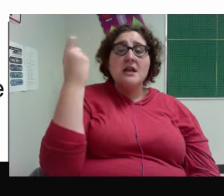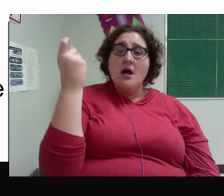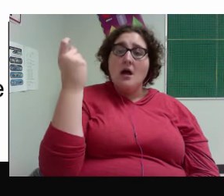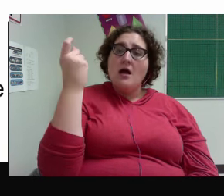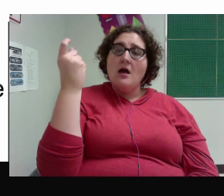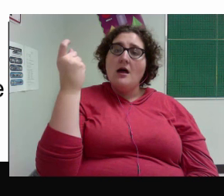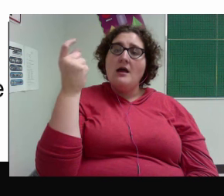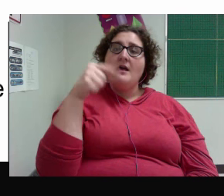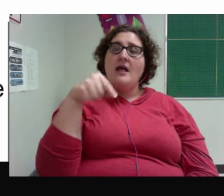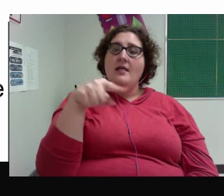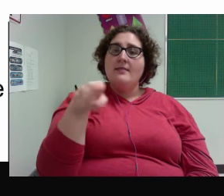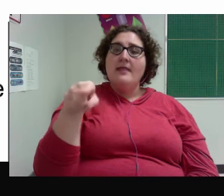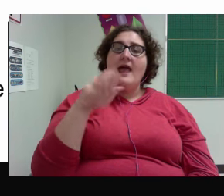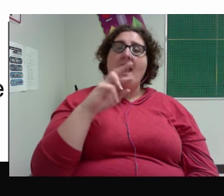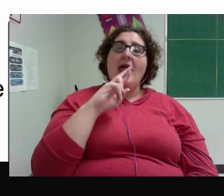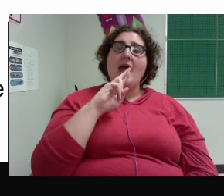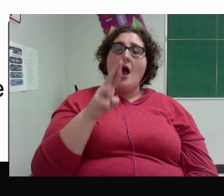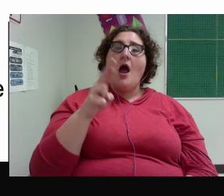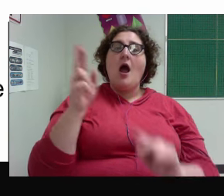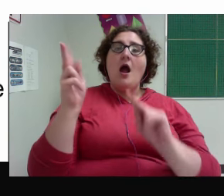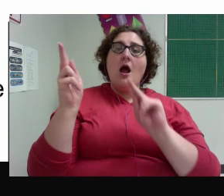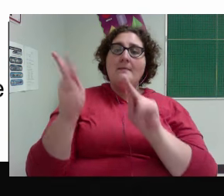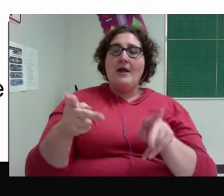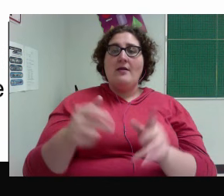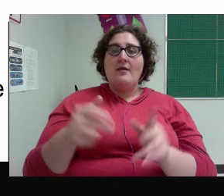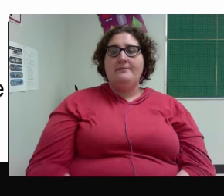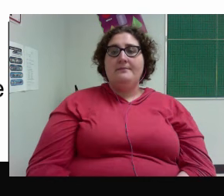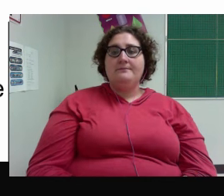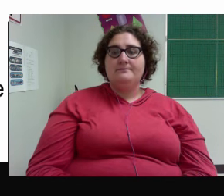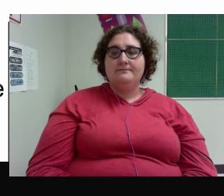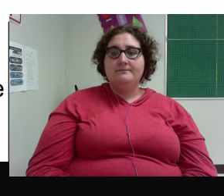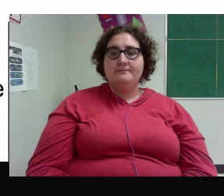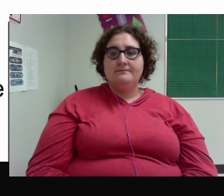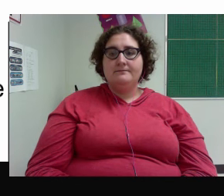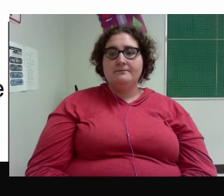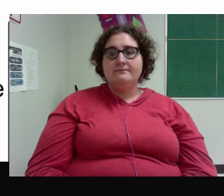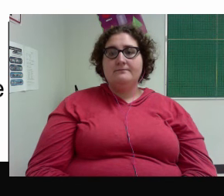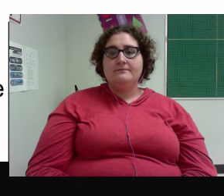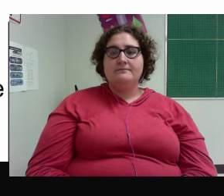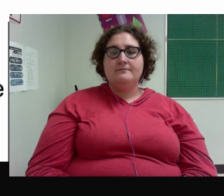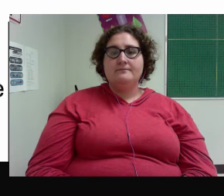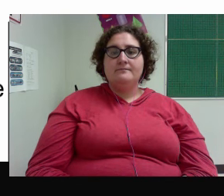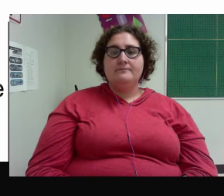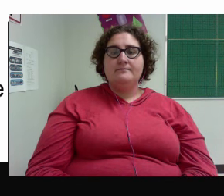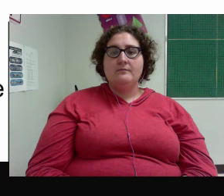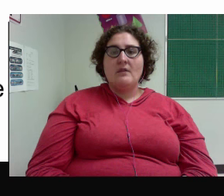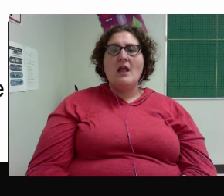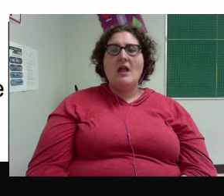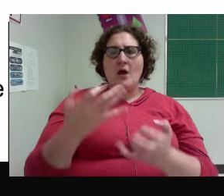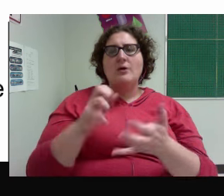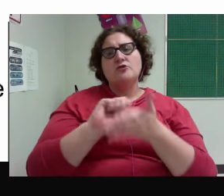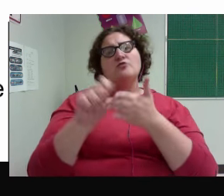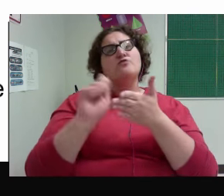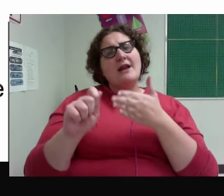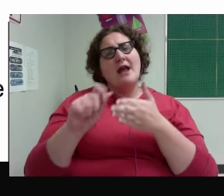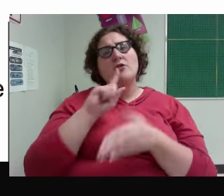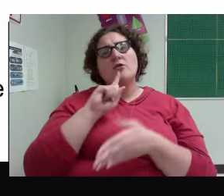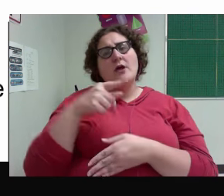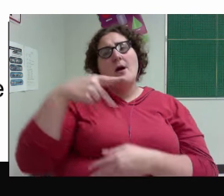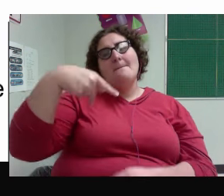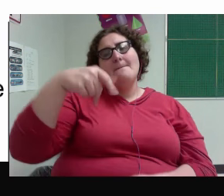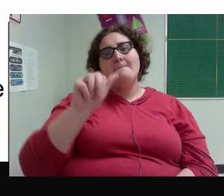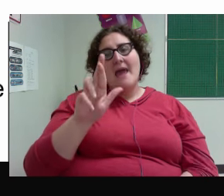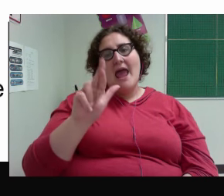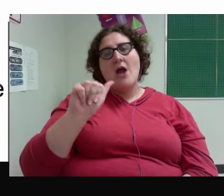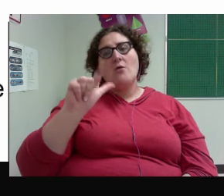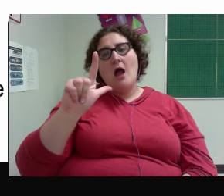they are parallel. Okay. And I want you to write out the word parallel so that way I know that you